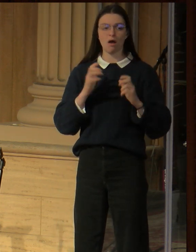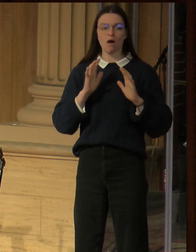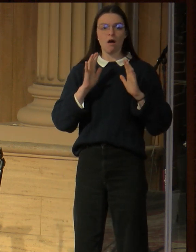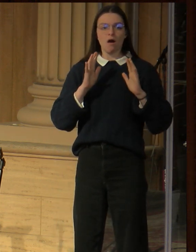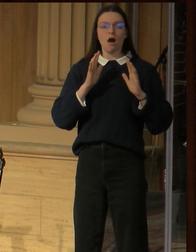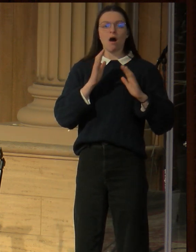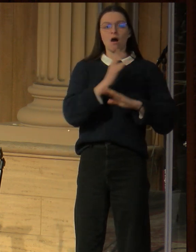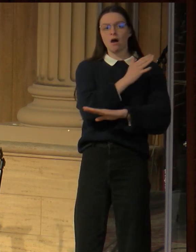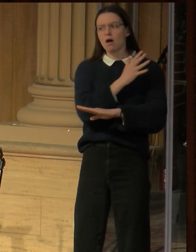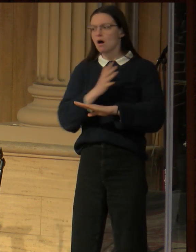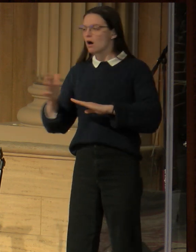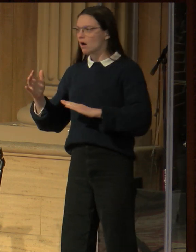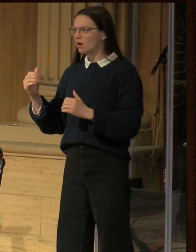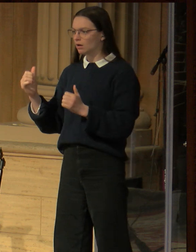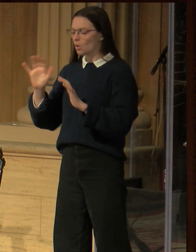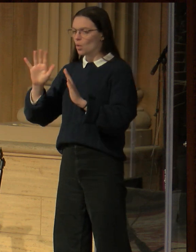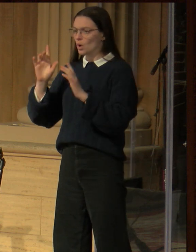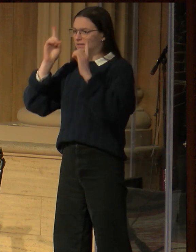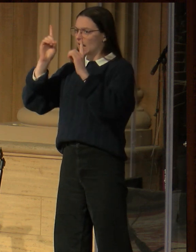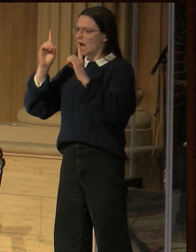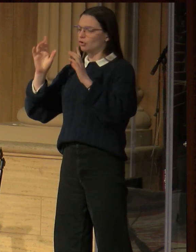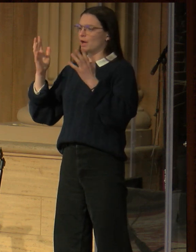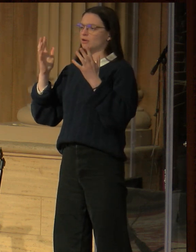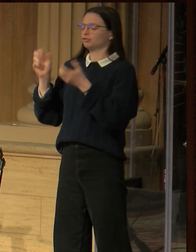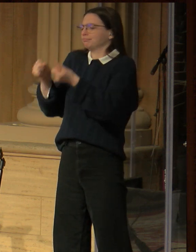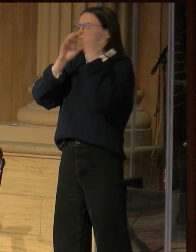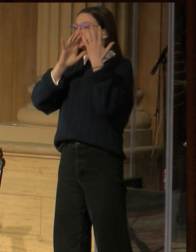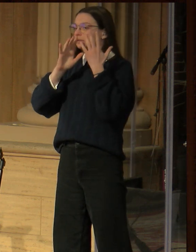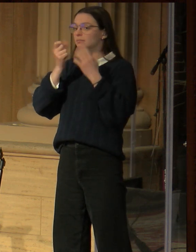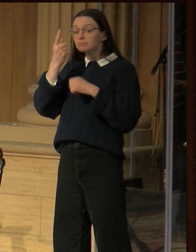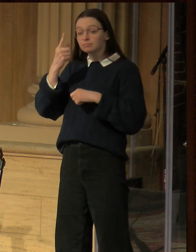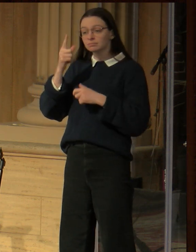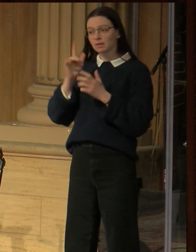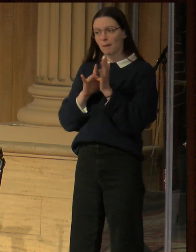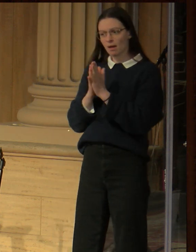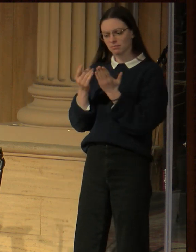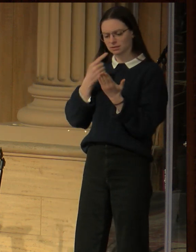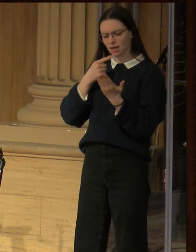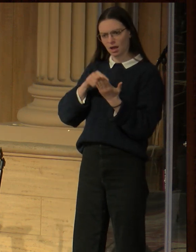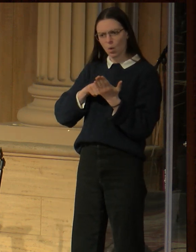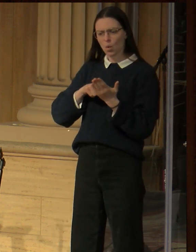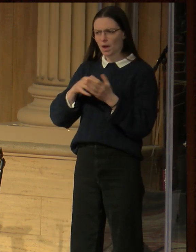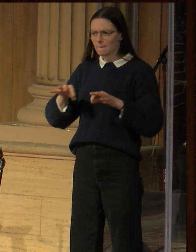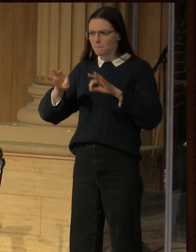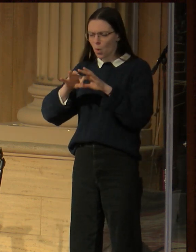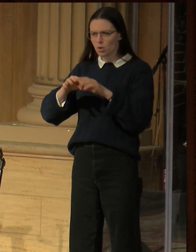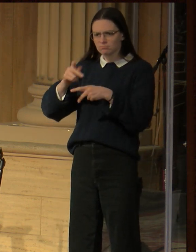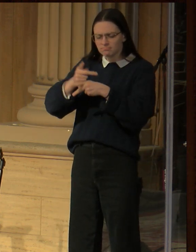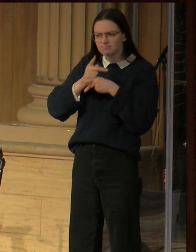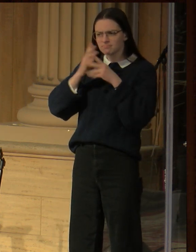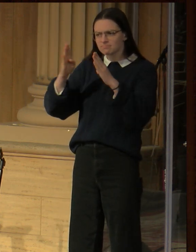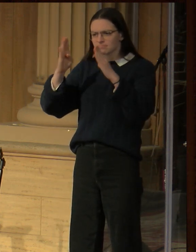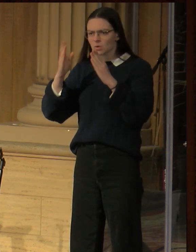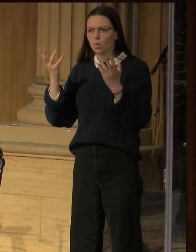1 Timothy 4:16 says to keep a close watch on it, and when Jesus says to beware and to watch out for false doctrine.